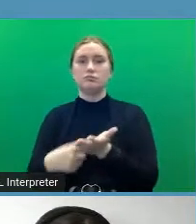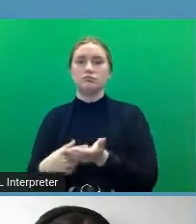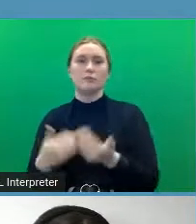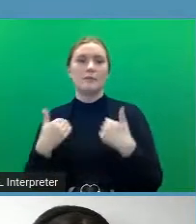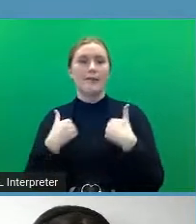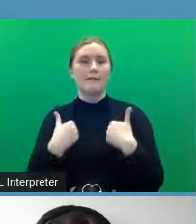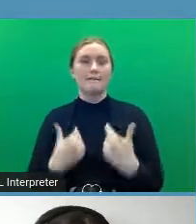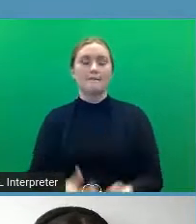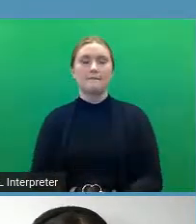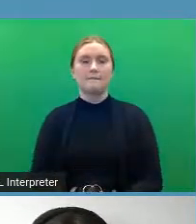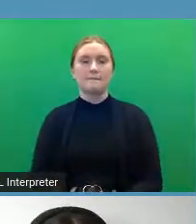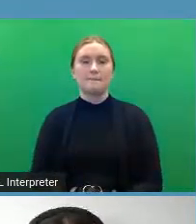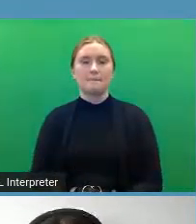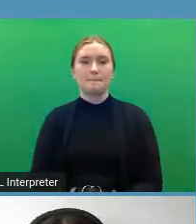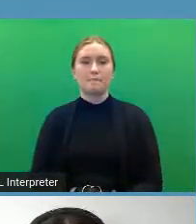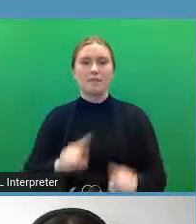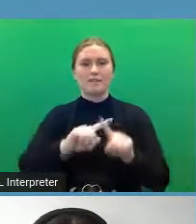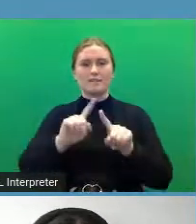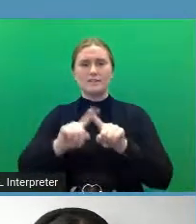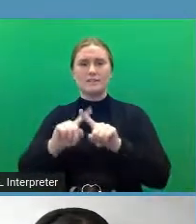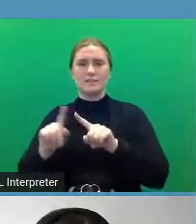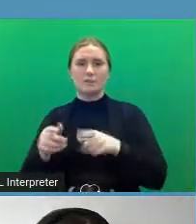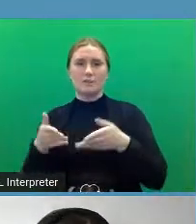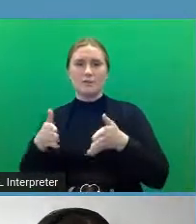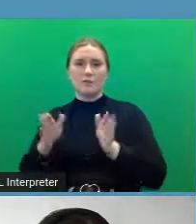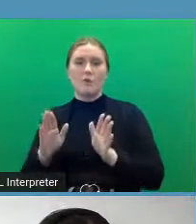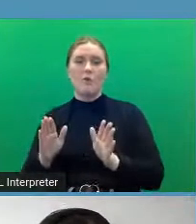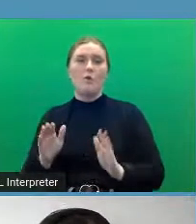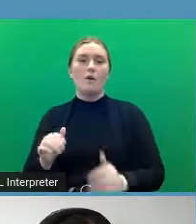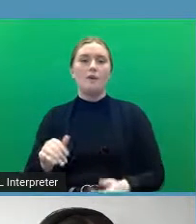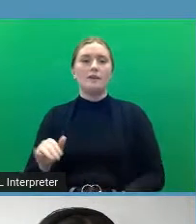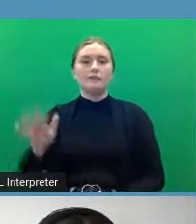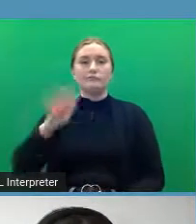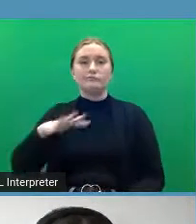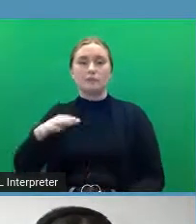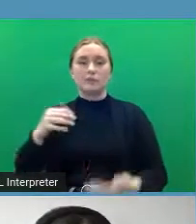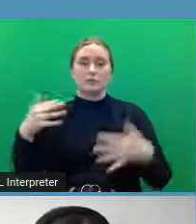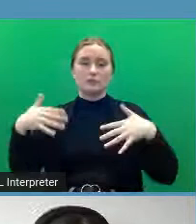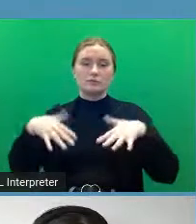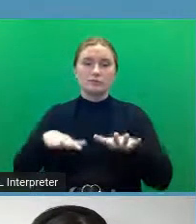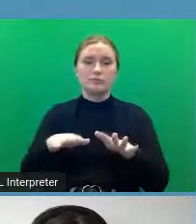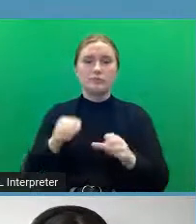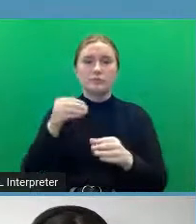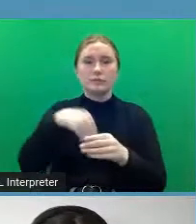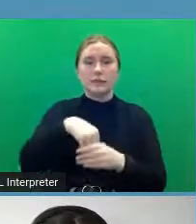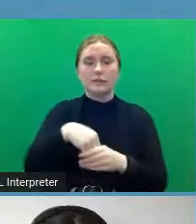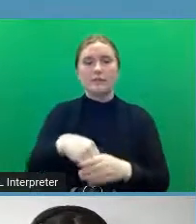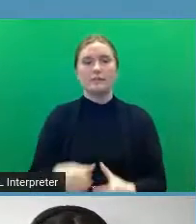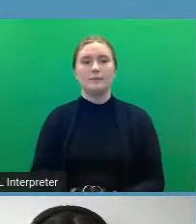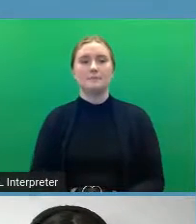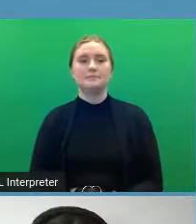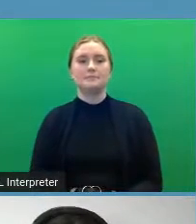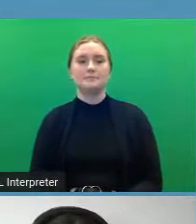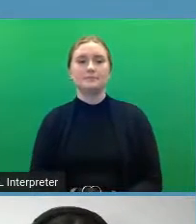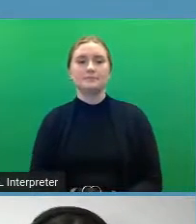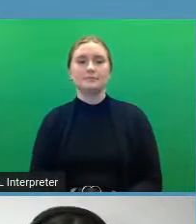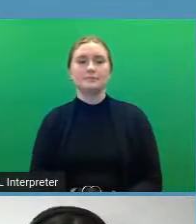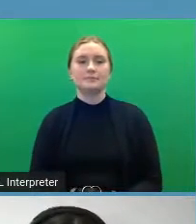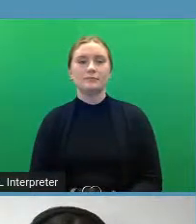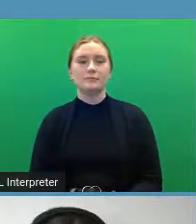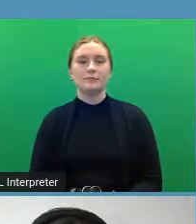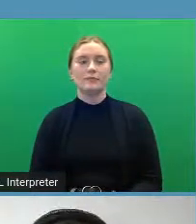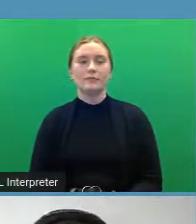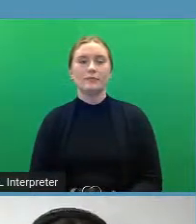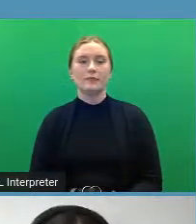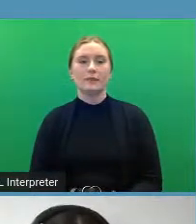which your audiences can engage time-based media. And so ideally,